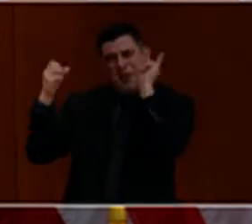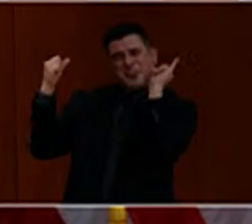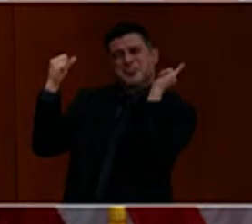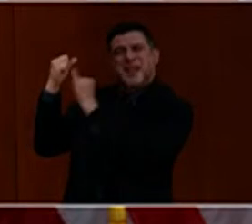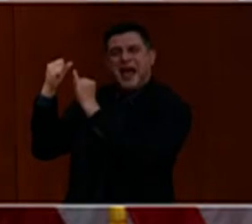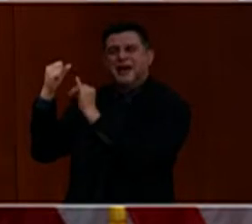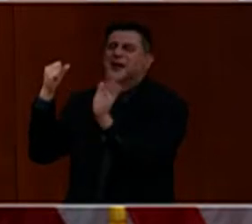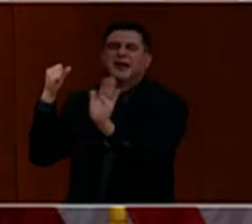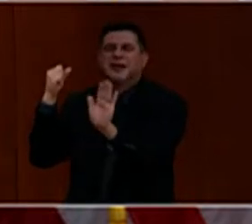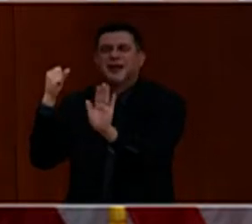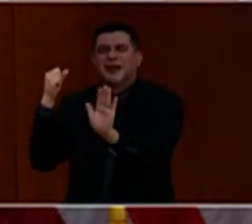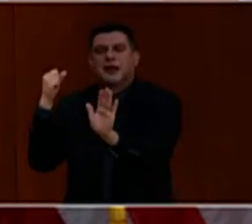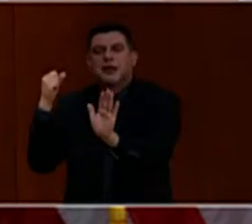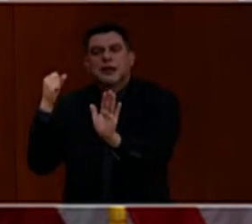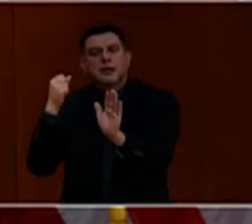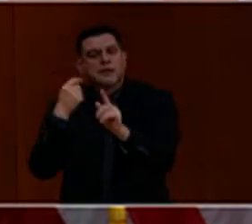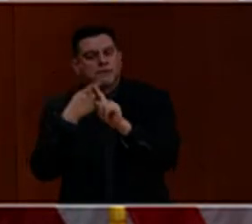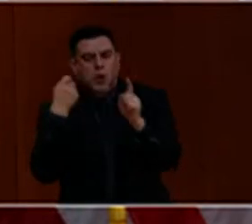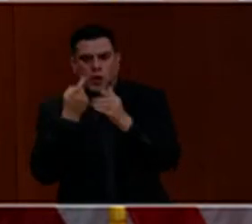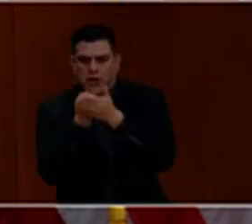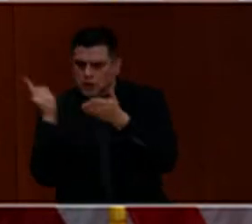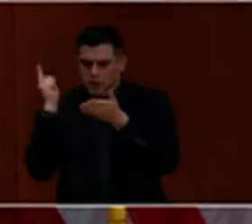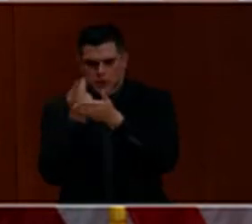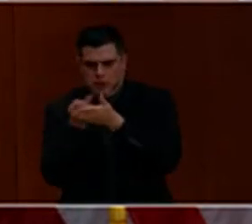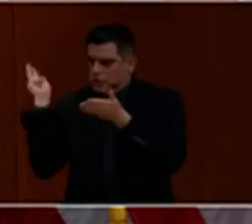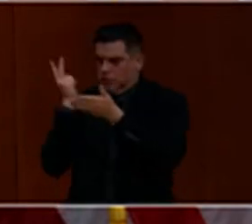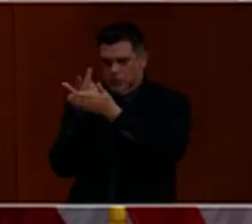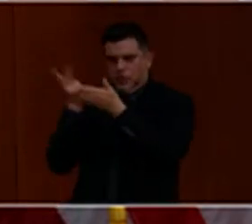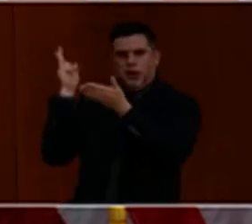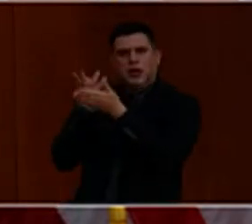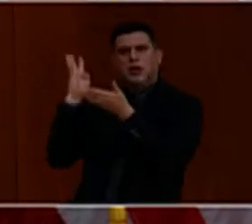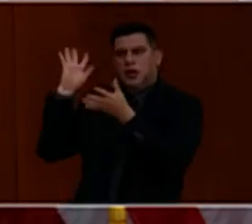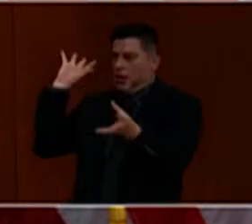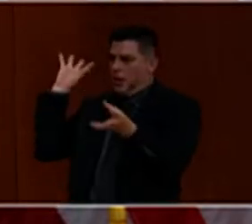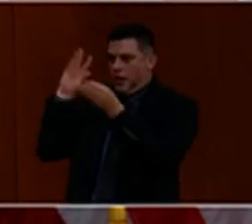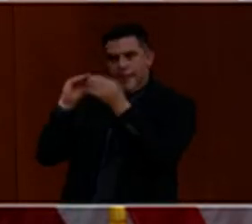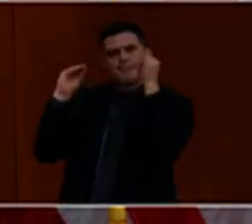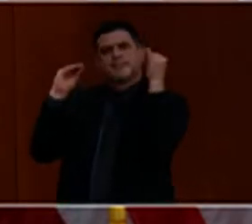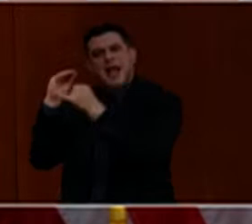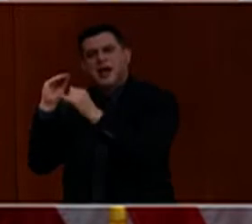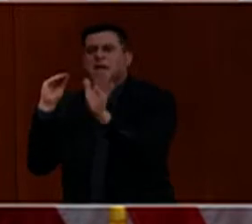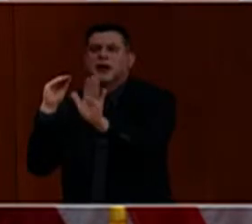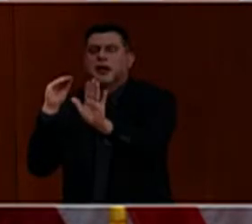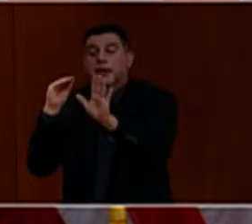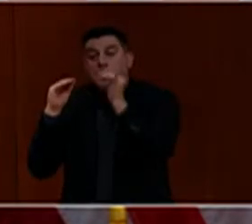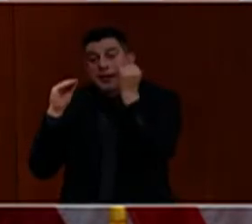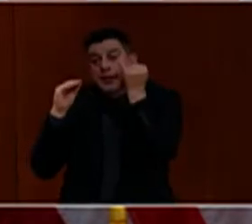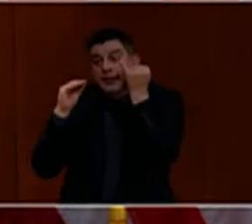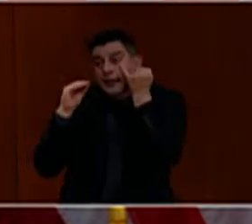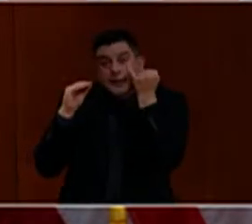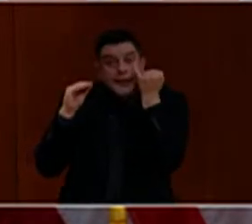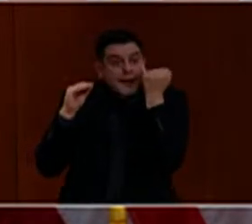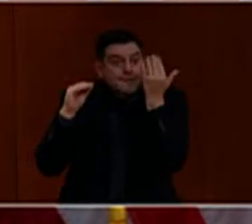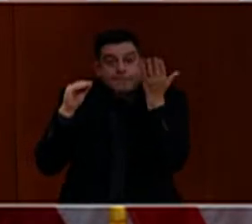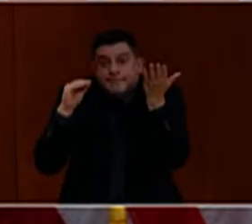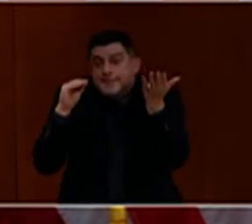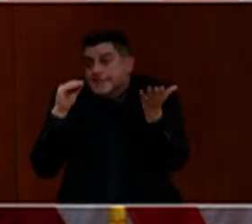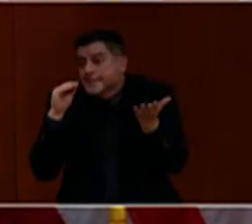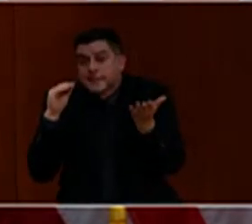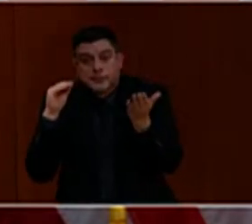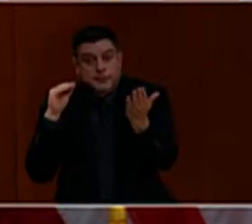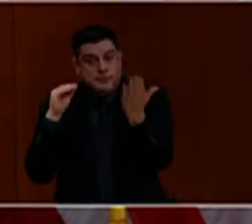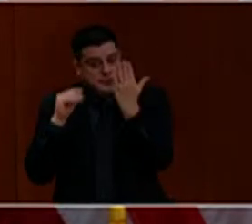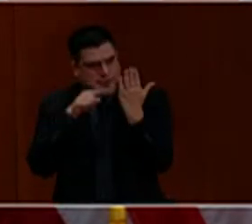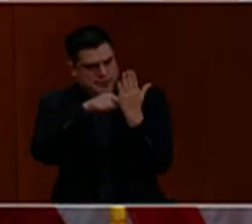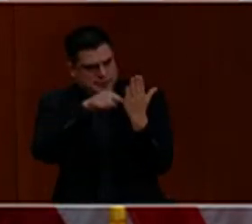weeks in the past. And I think if you look at how those are in terms of each day that those occur, you look at our highest